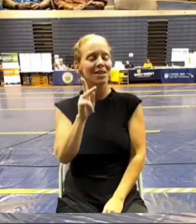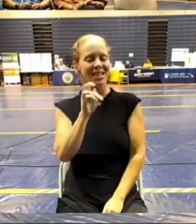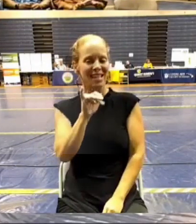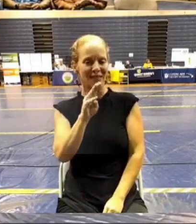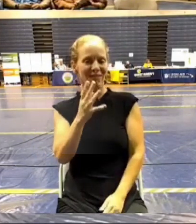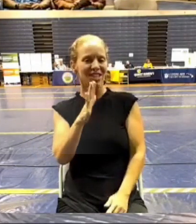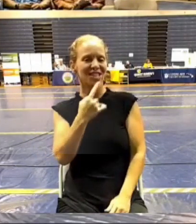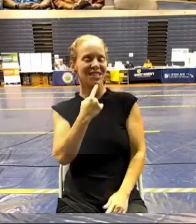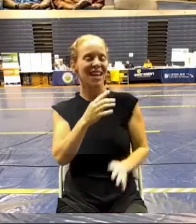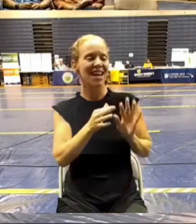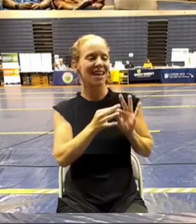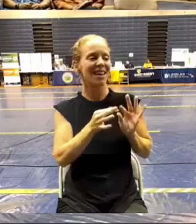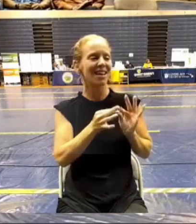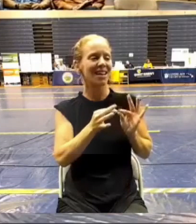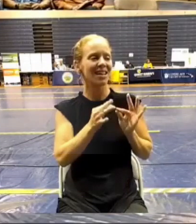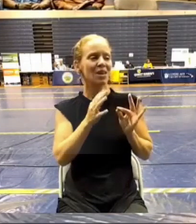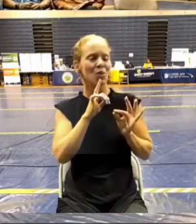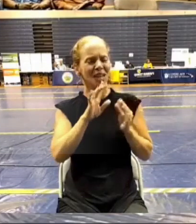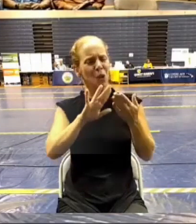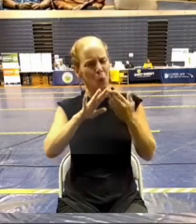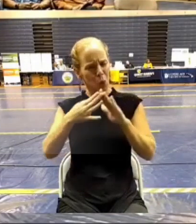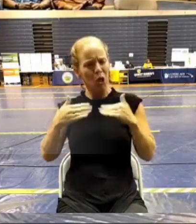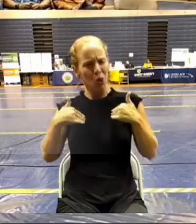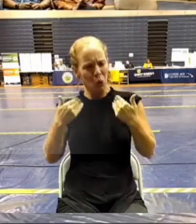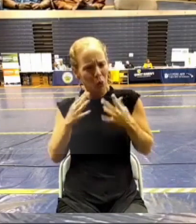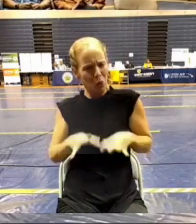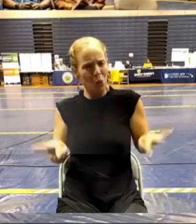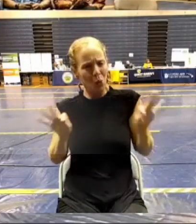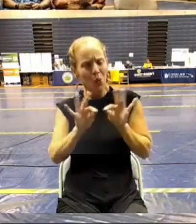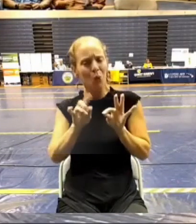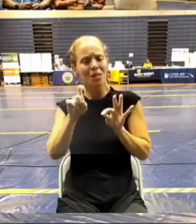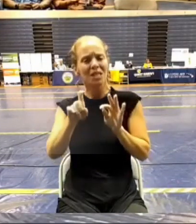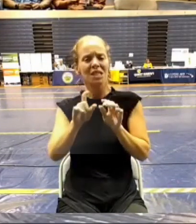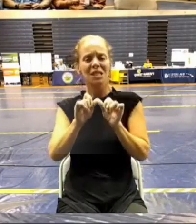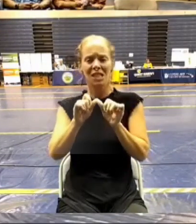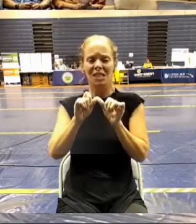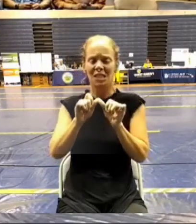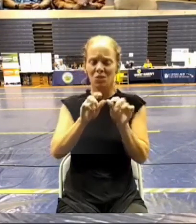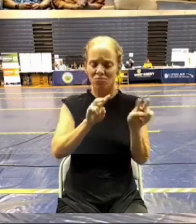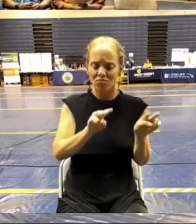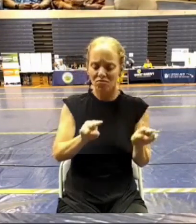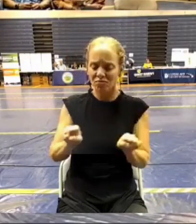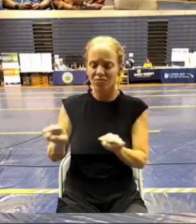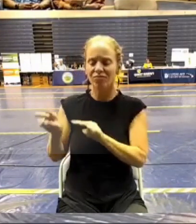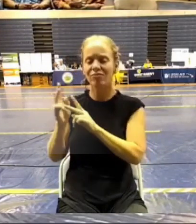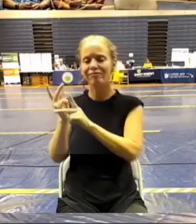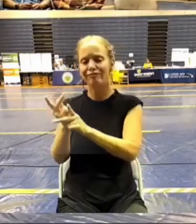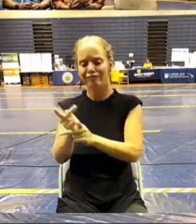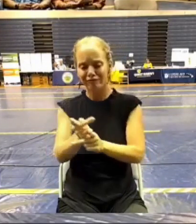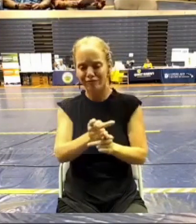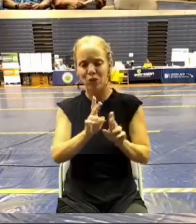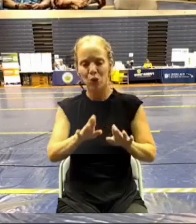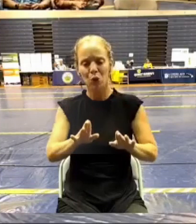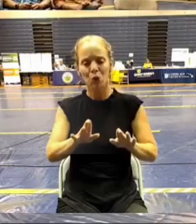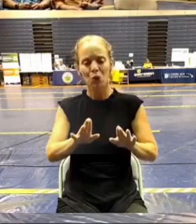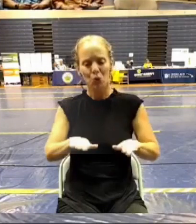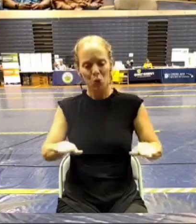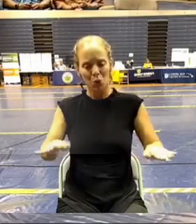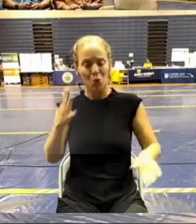that we do with the community, with the youth, because, you know, we need to continue to look out for our youth. They are our